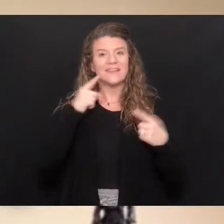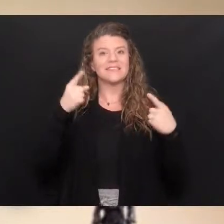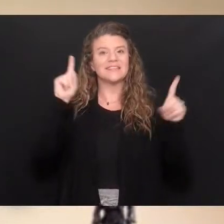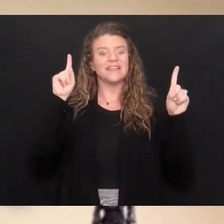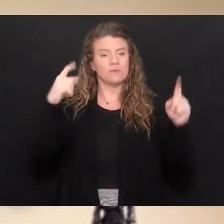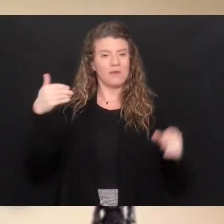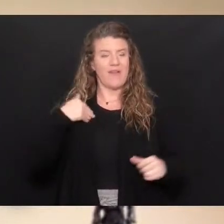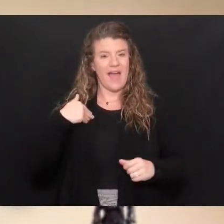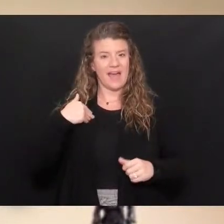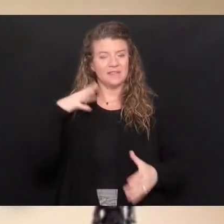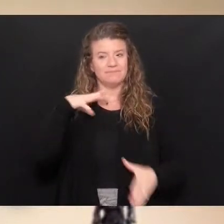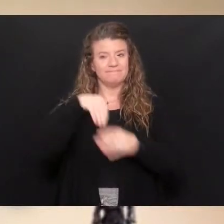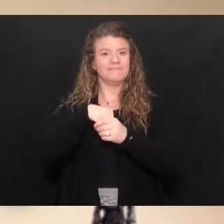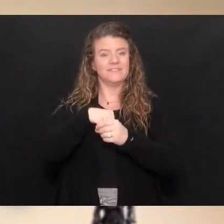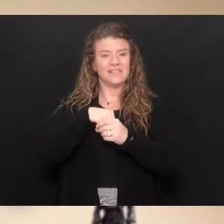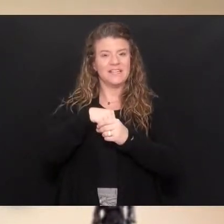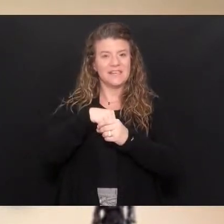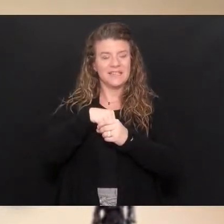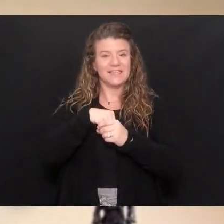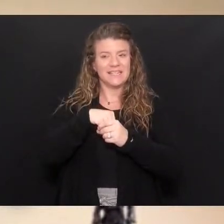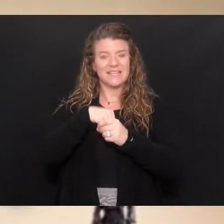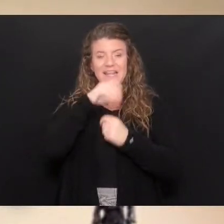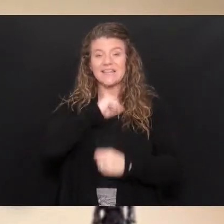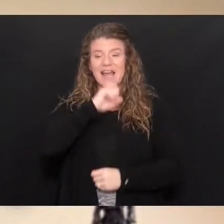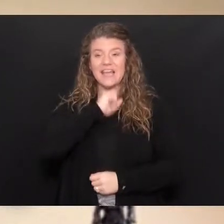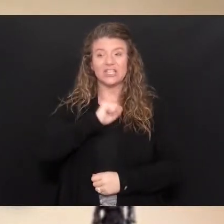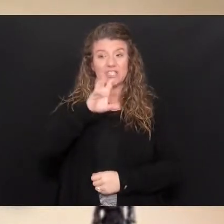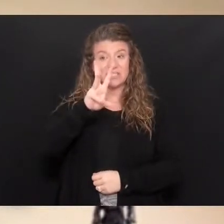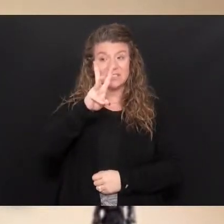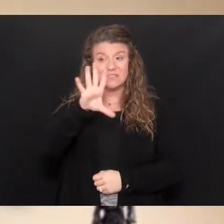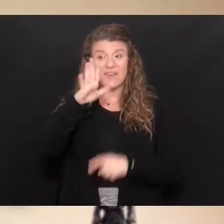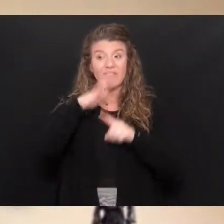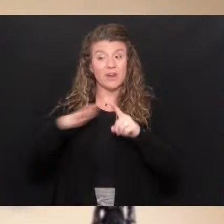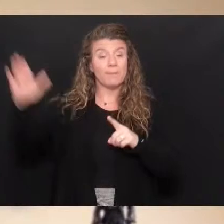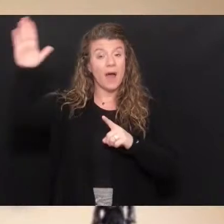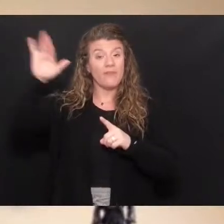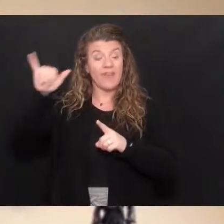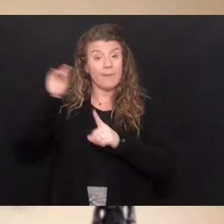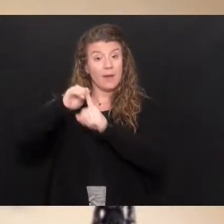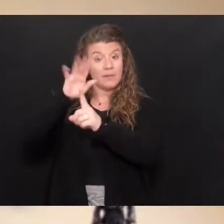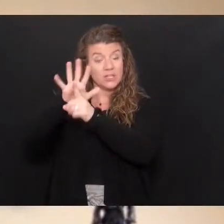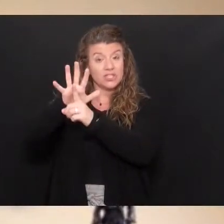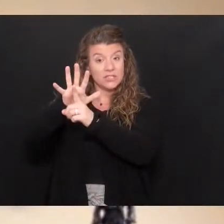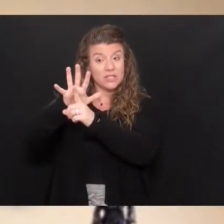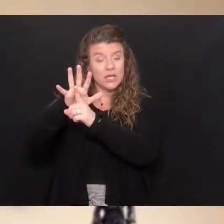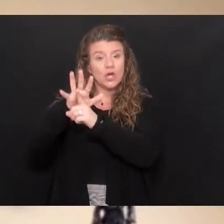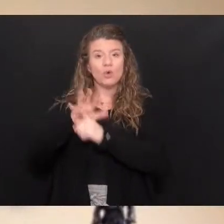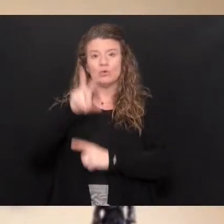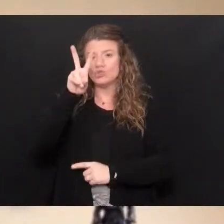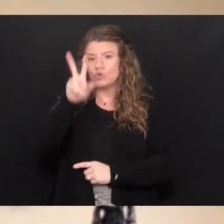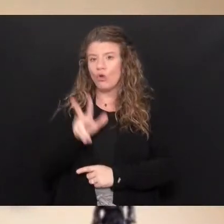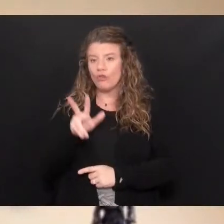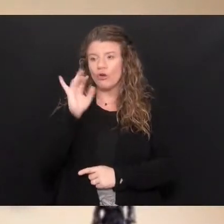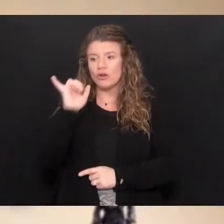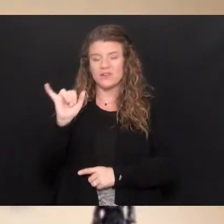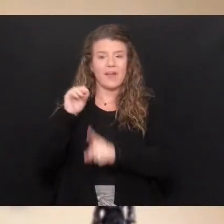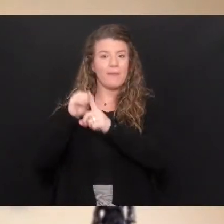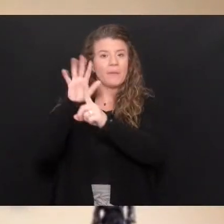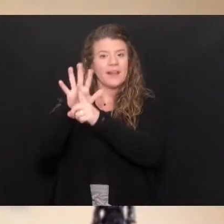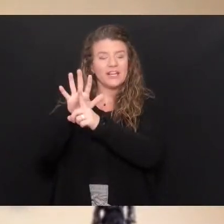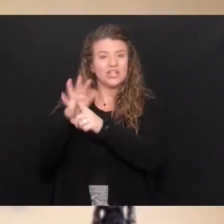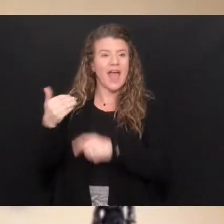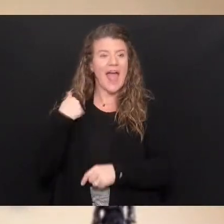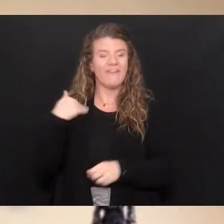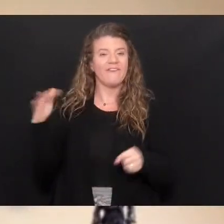we've had, particularly in the age 65 and above population, with 2/3 of that population